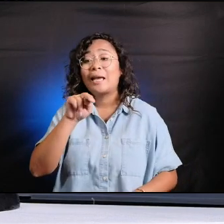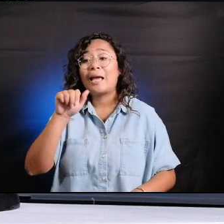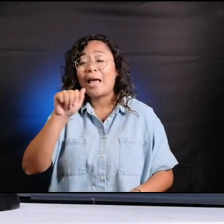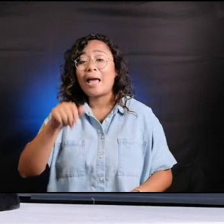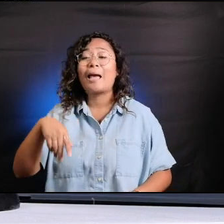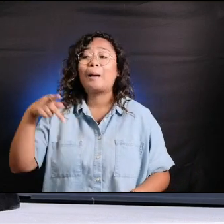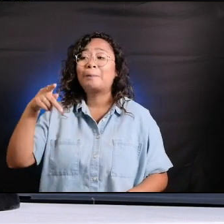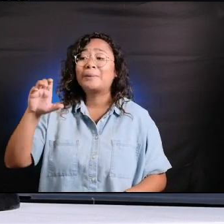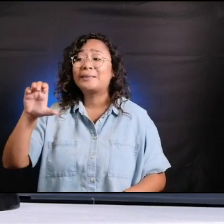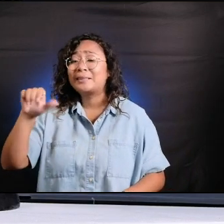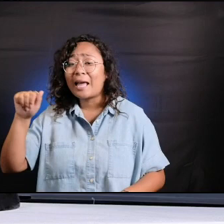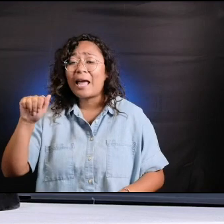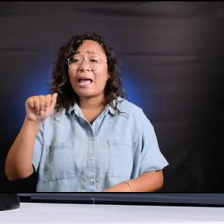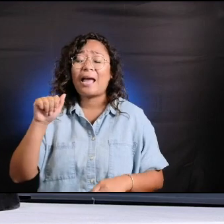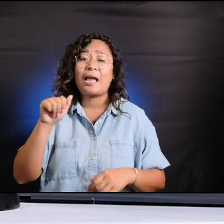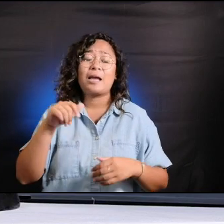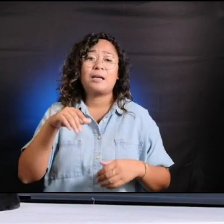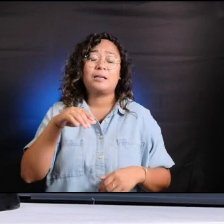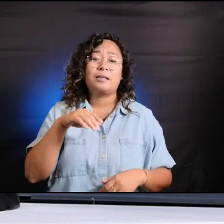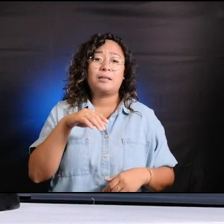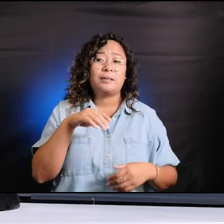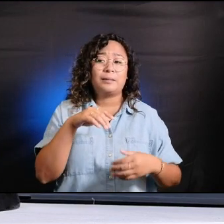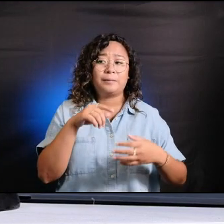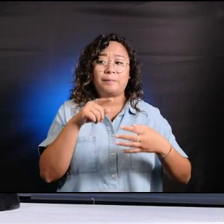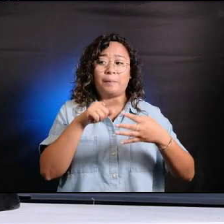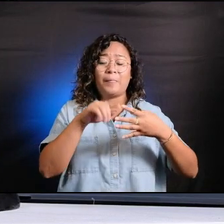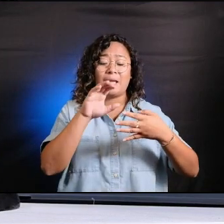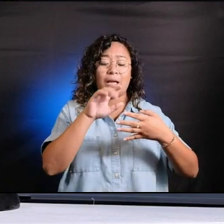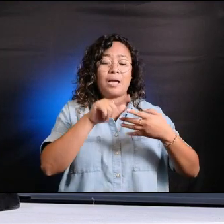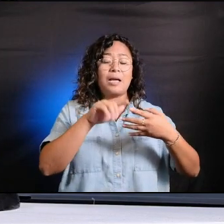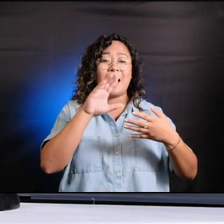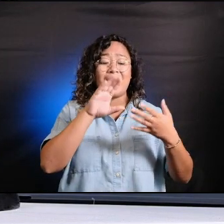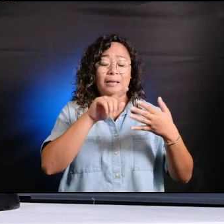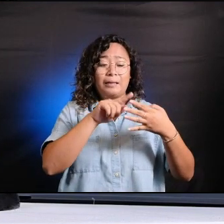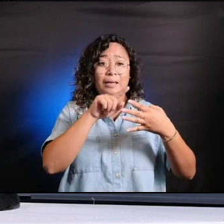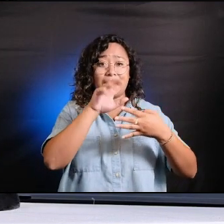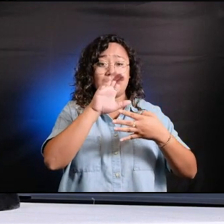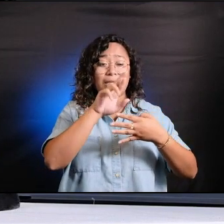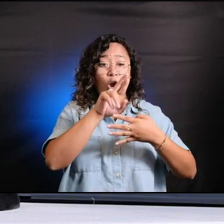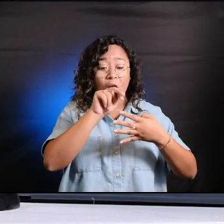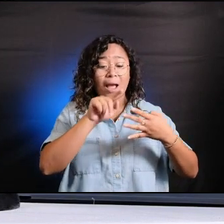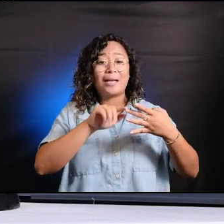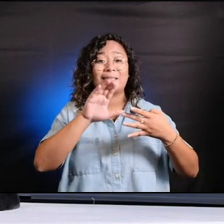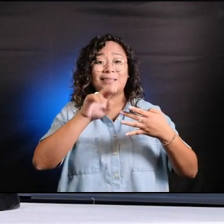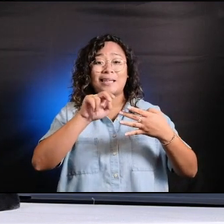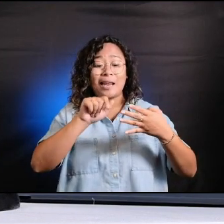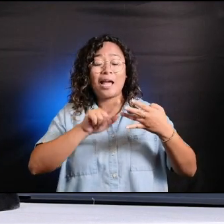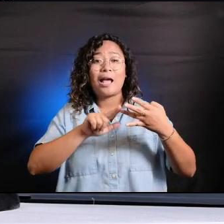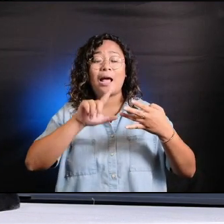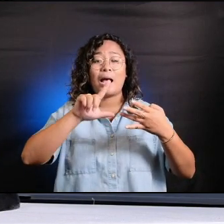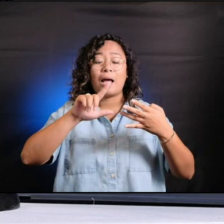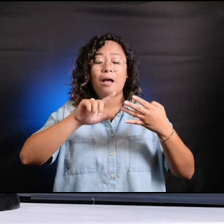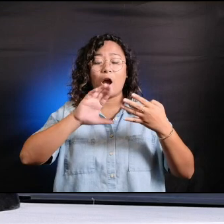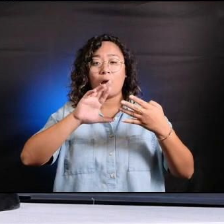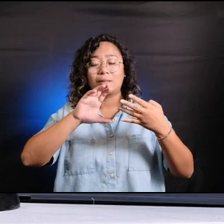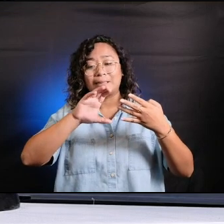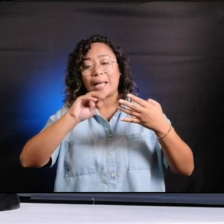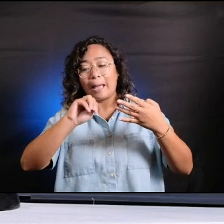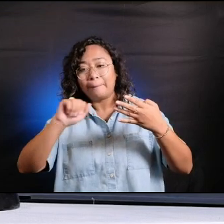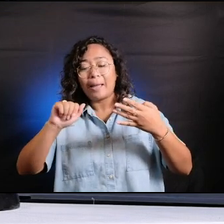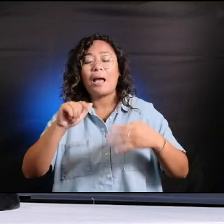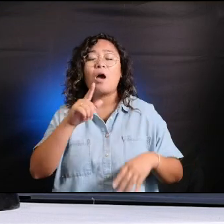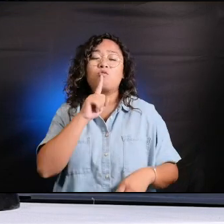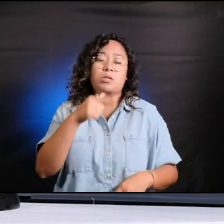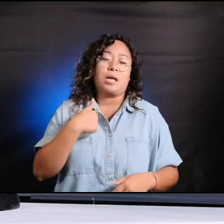CMAs, PCAs, CNAs. I know that a lot of people are out there doing a lot, and I really appreciate